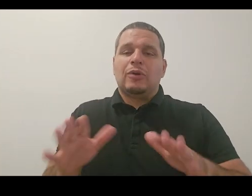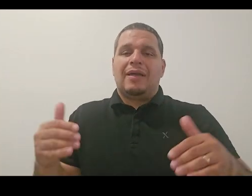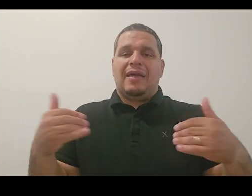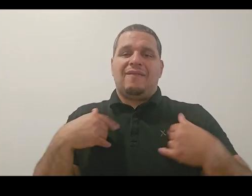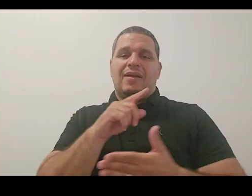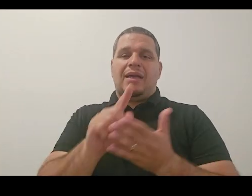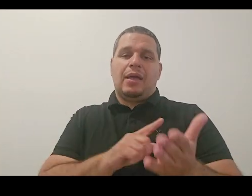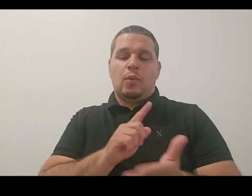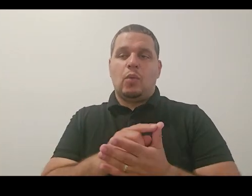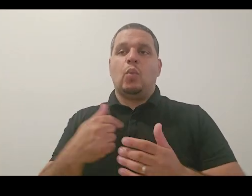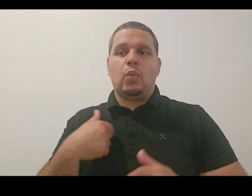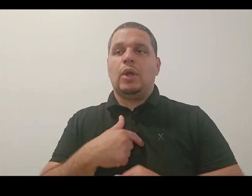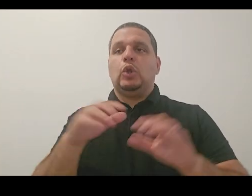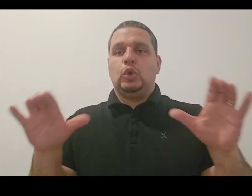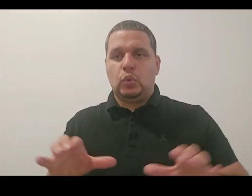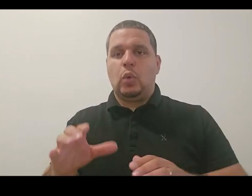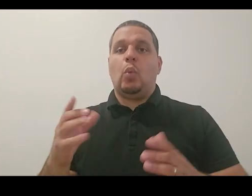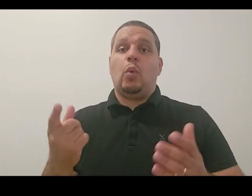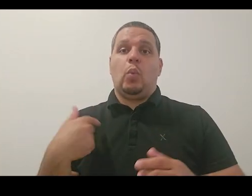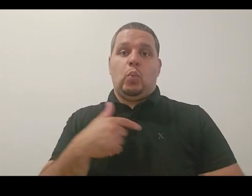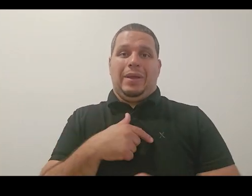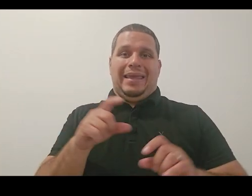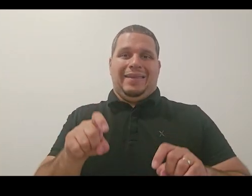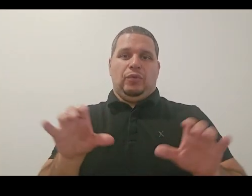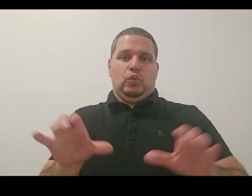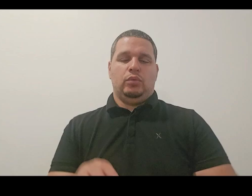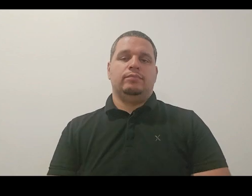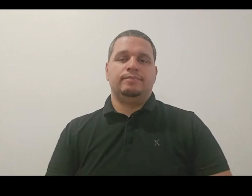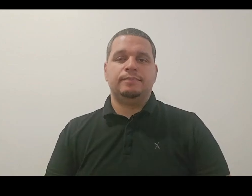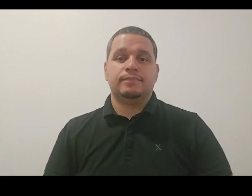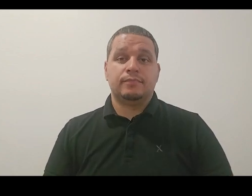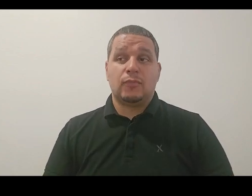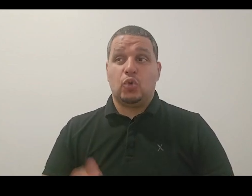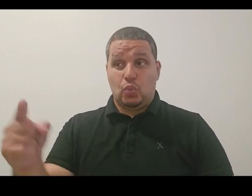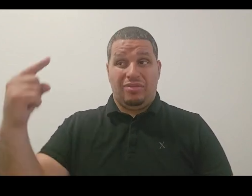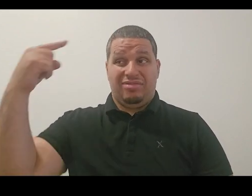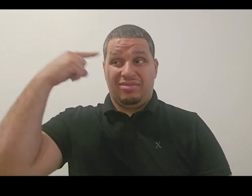where we already have those hours and we're doing what we need to do.